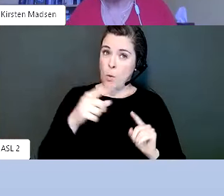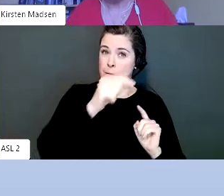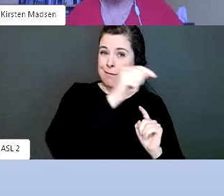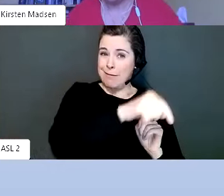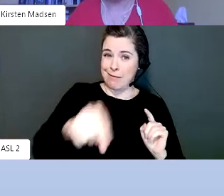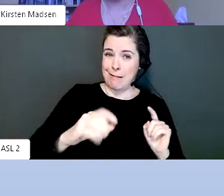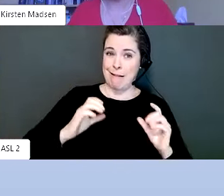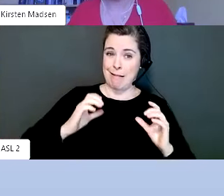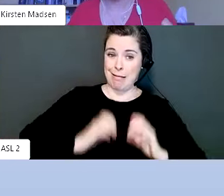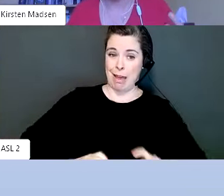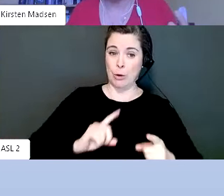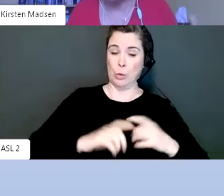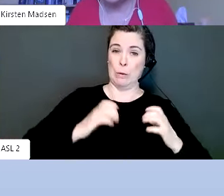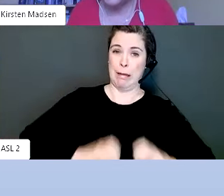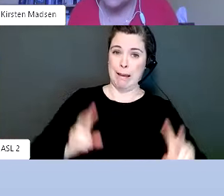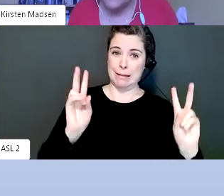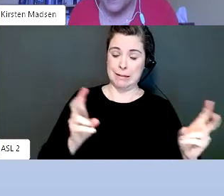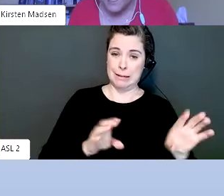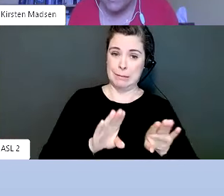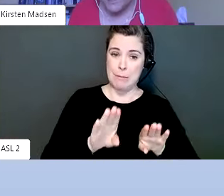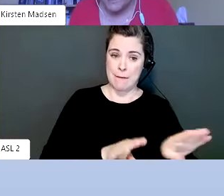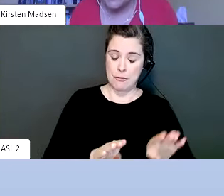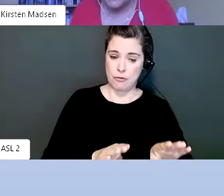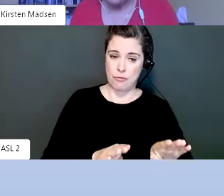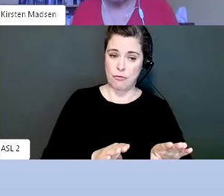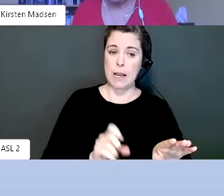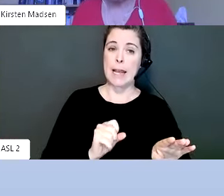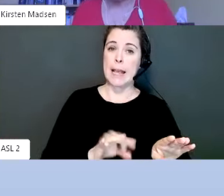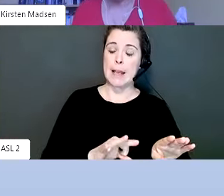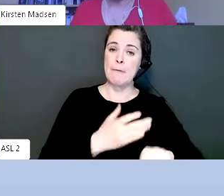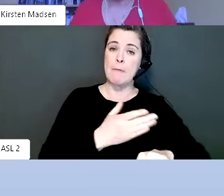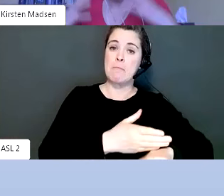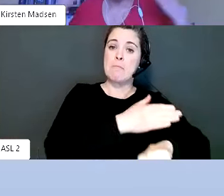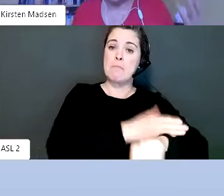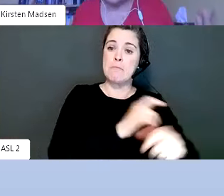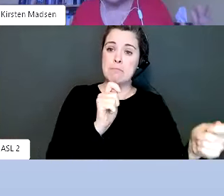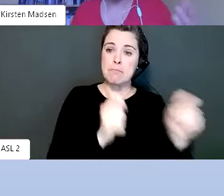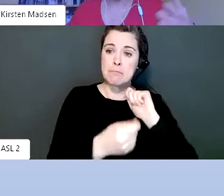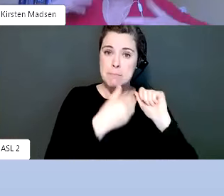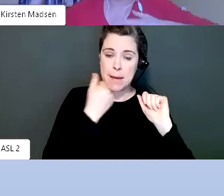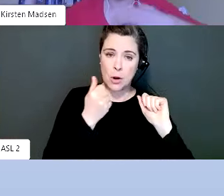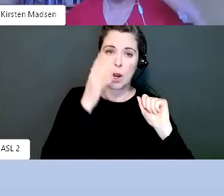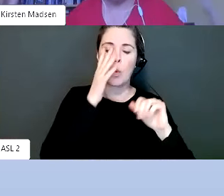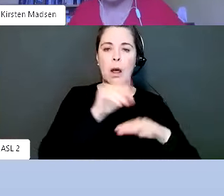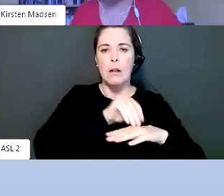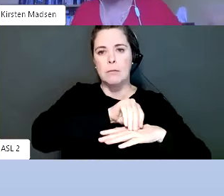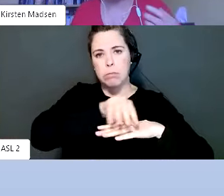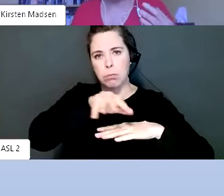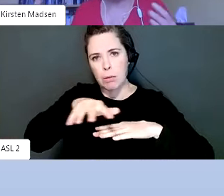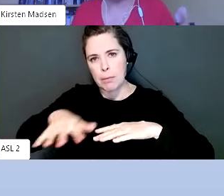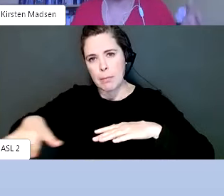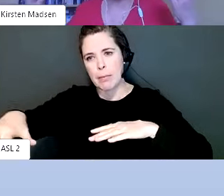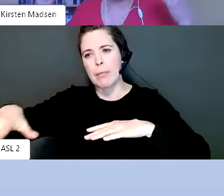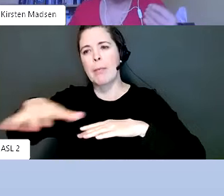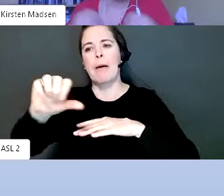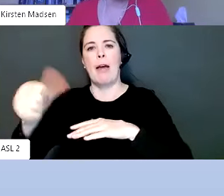it overflows into different areas where organizations and all those people